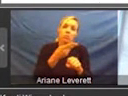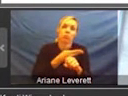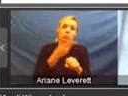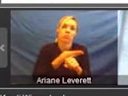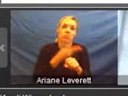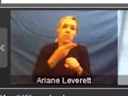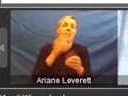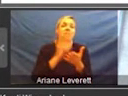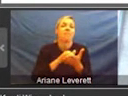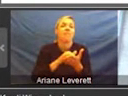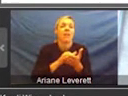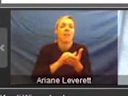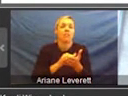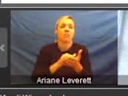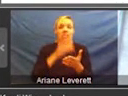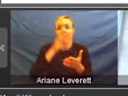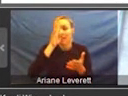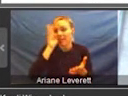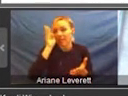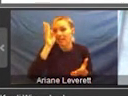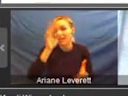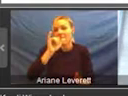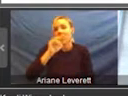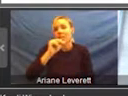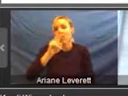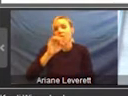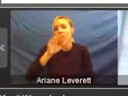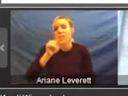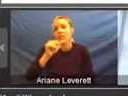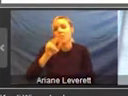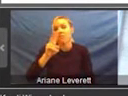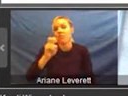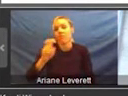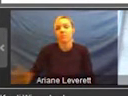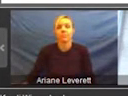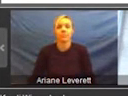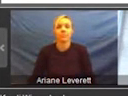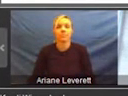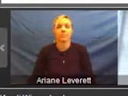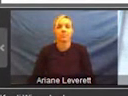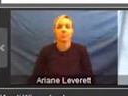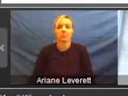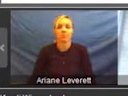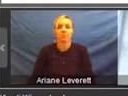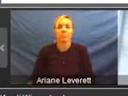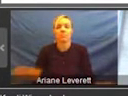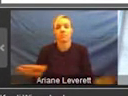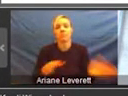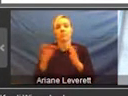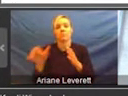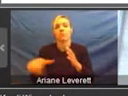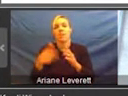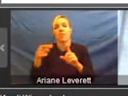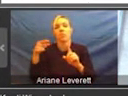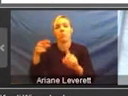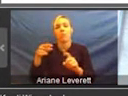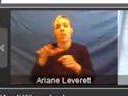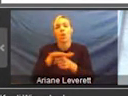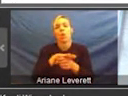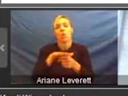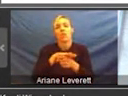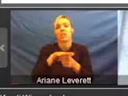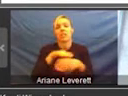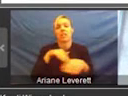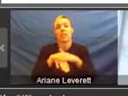something very crucial to consider, I believe. Further point, starting point, locally accessible and in-use relevant